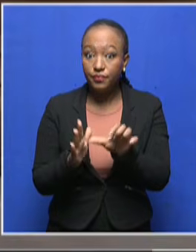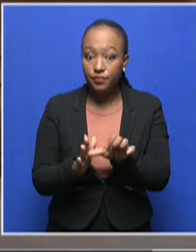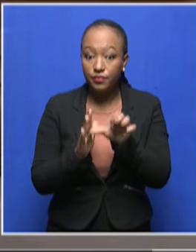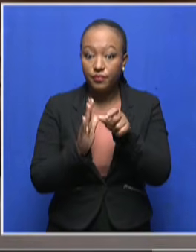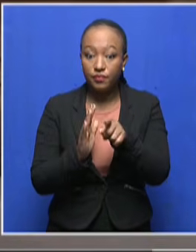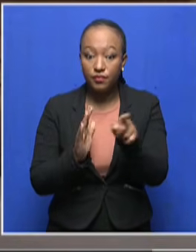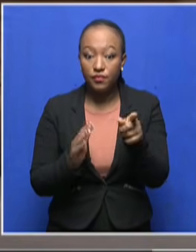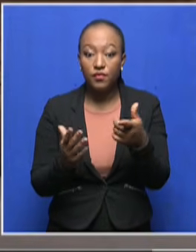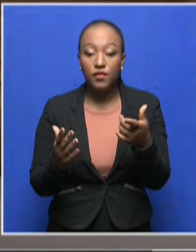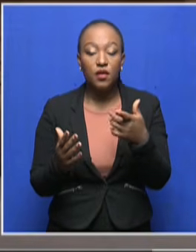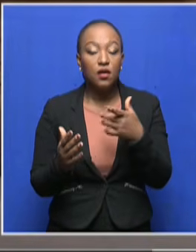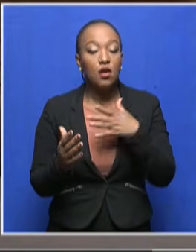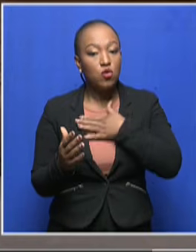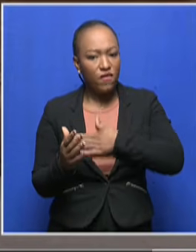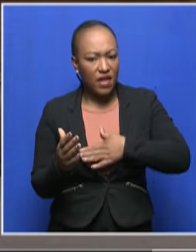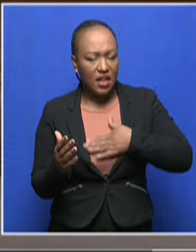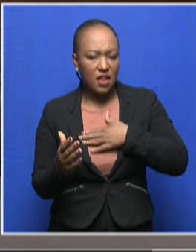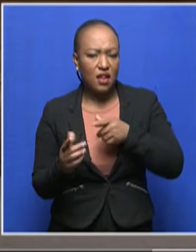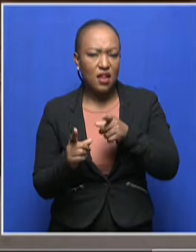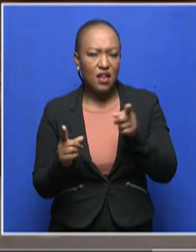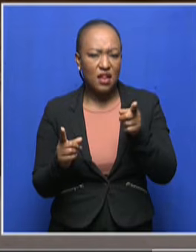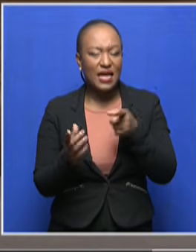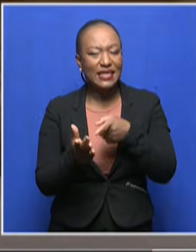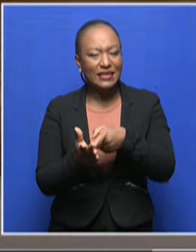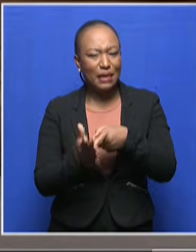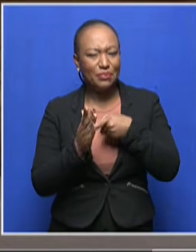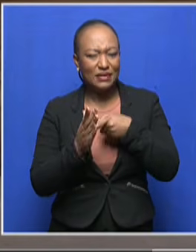important, if you feel that that is an overwhelming debt